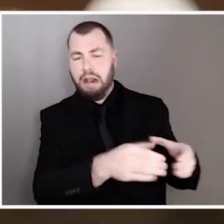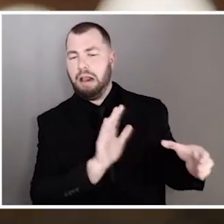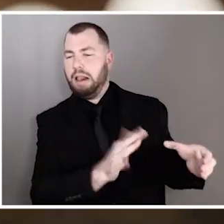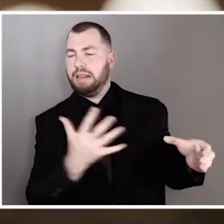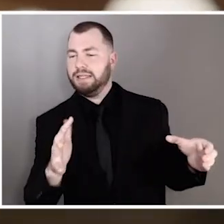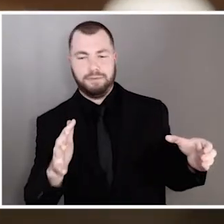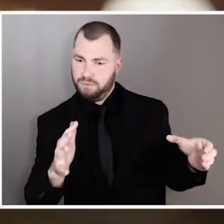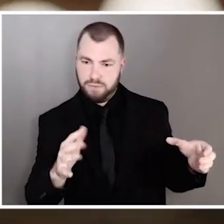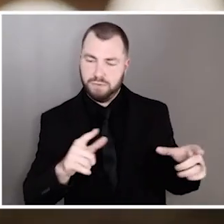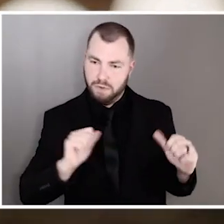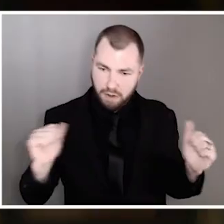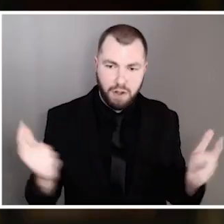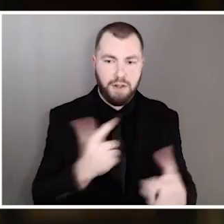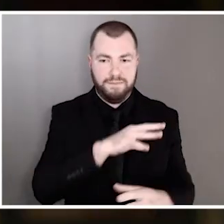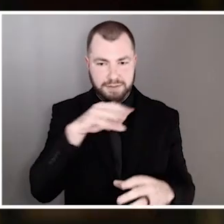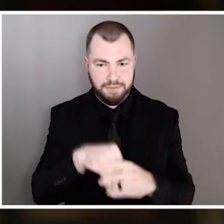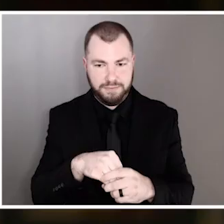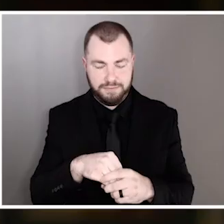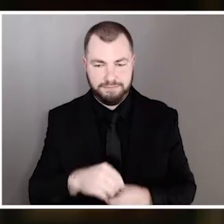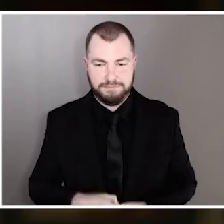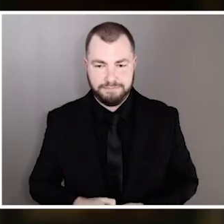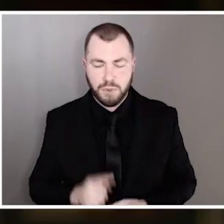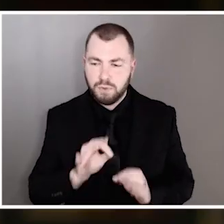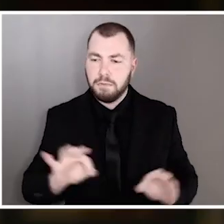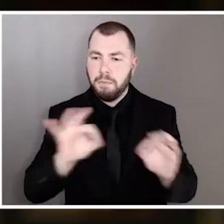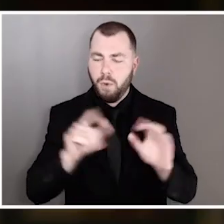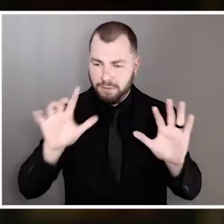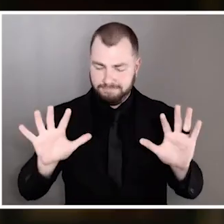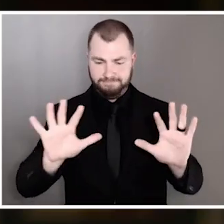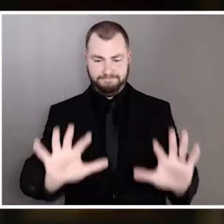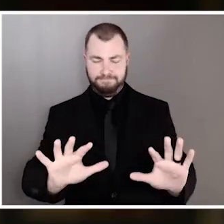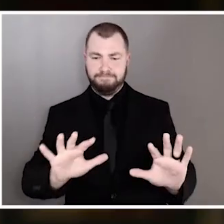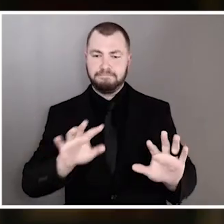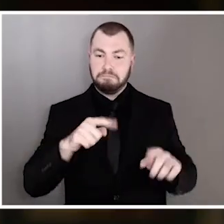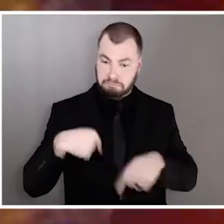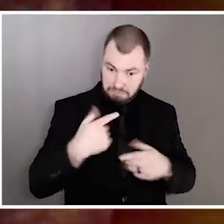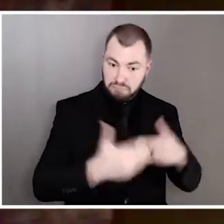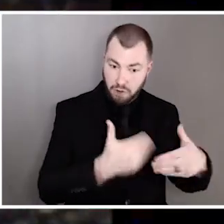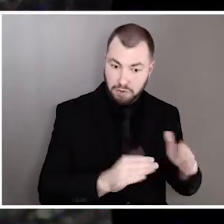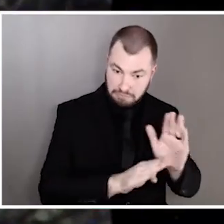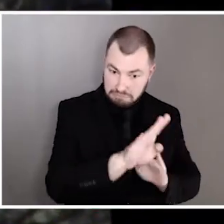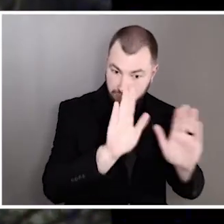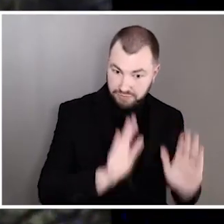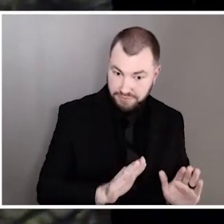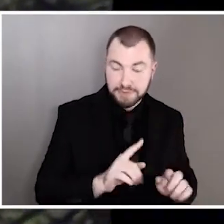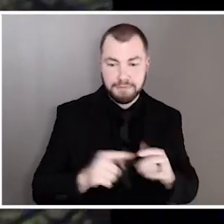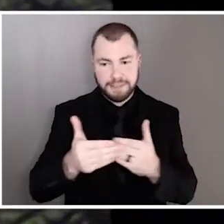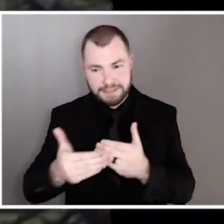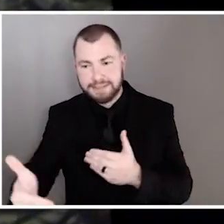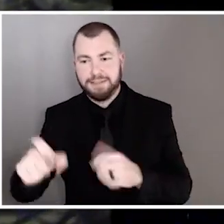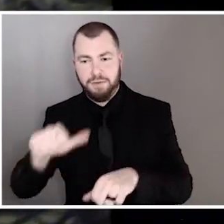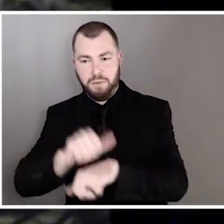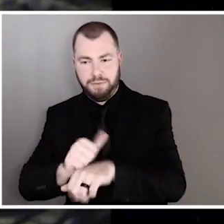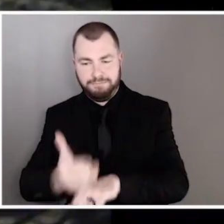concerns everybody. So it helps to take a step back and look at the progress and the work that remains to be done. It's been more than